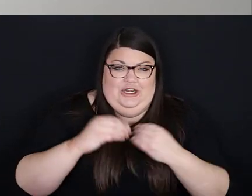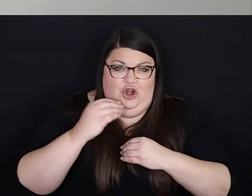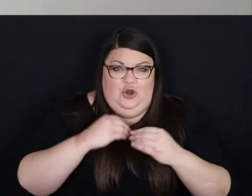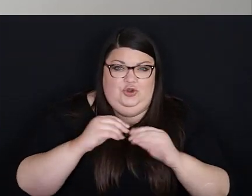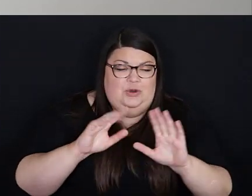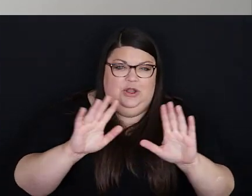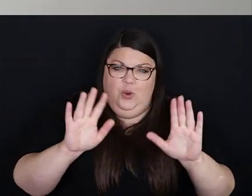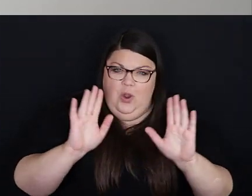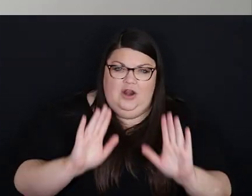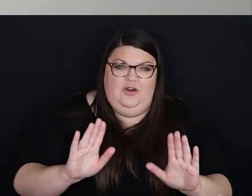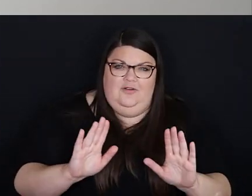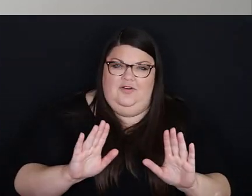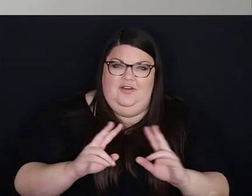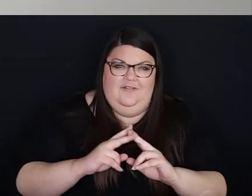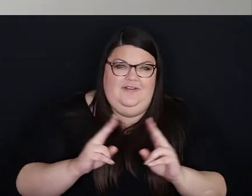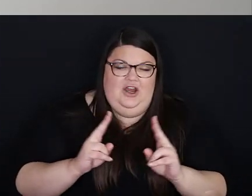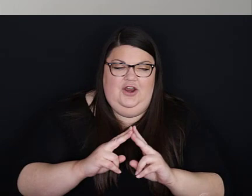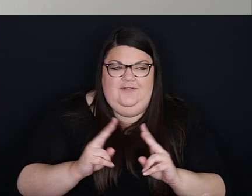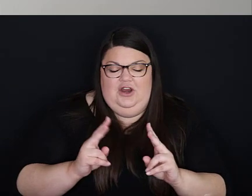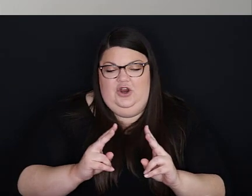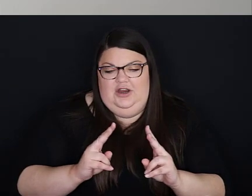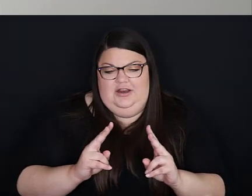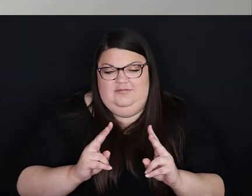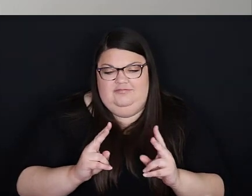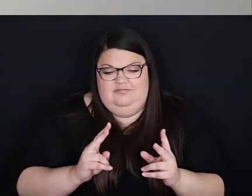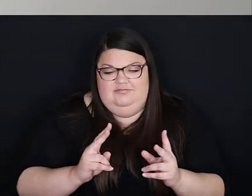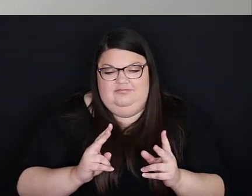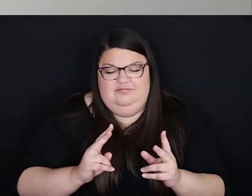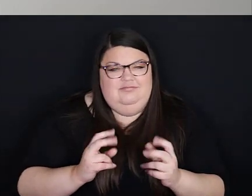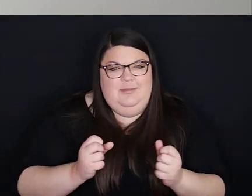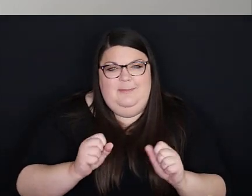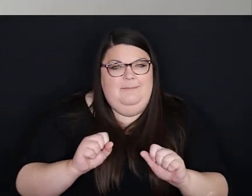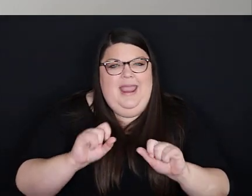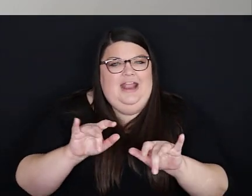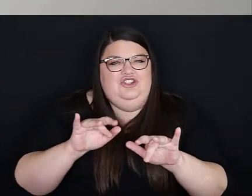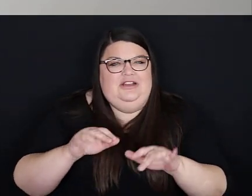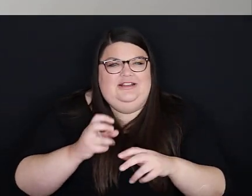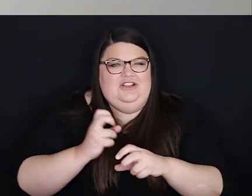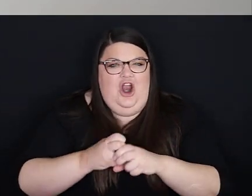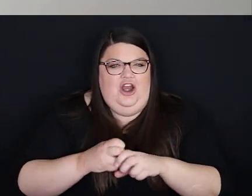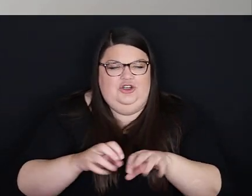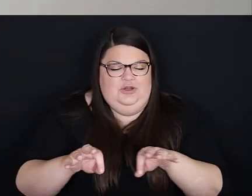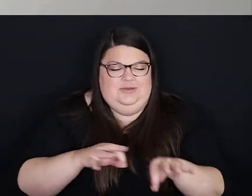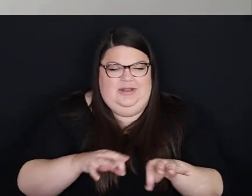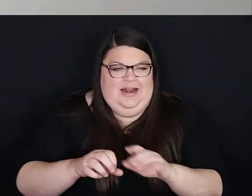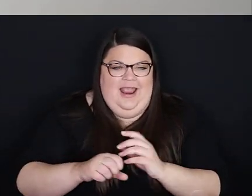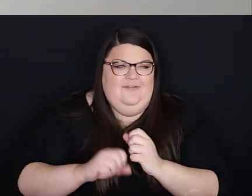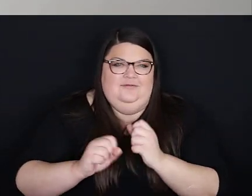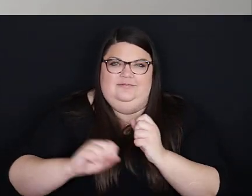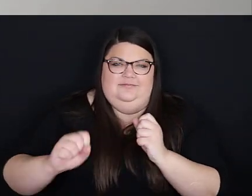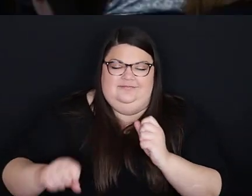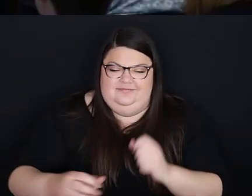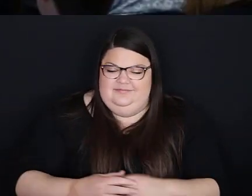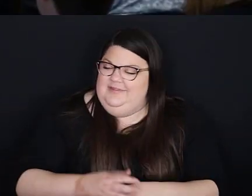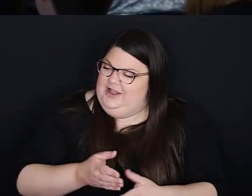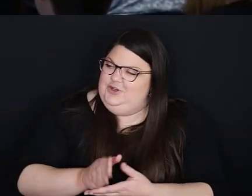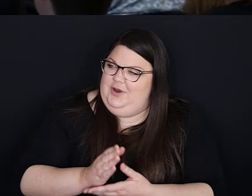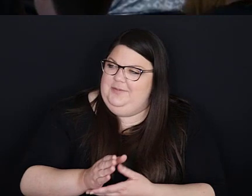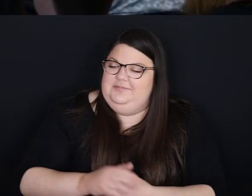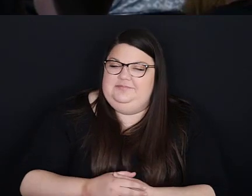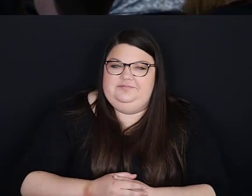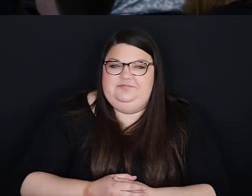was wonderful. It was very, very, very magic. It's hard, I have too much to explain. Yeah, it's okay.